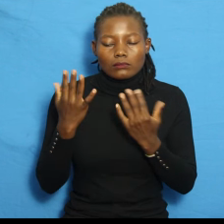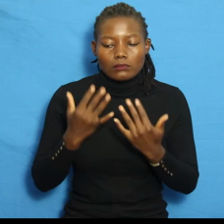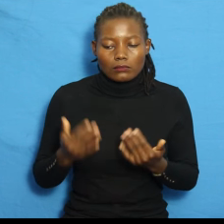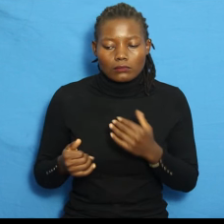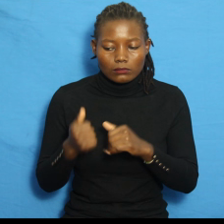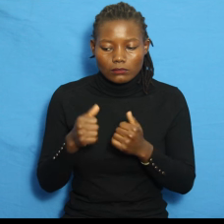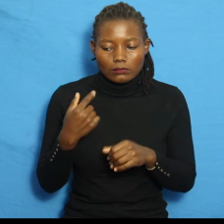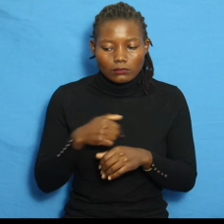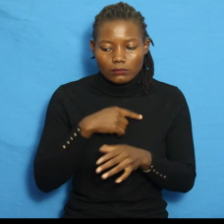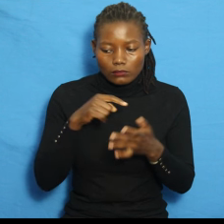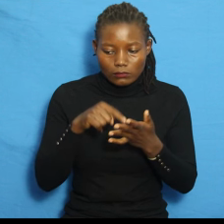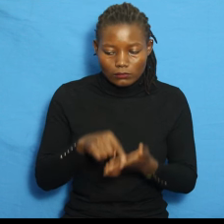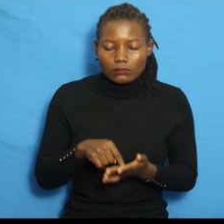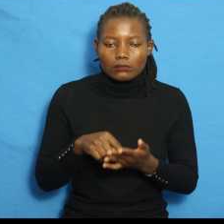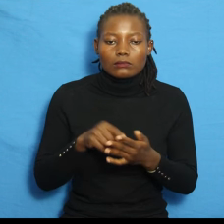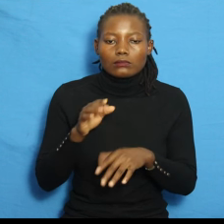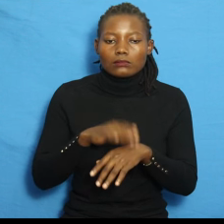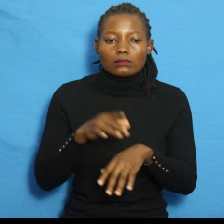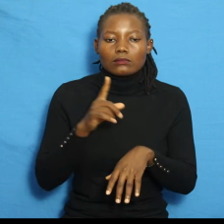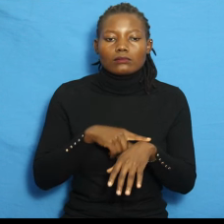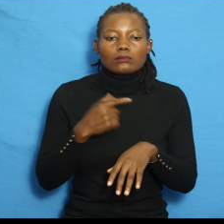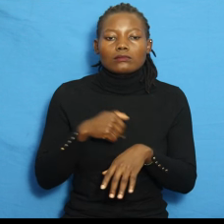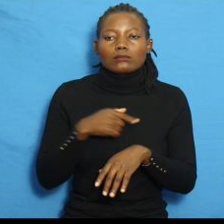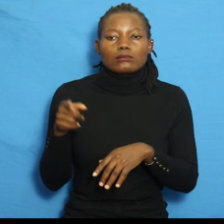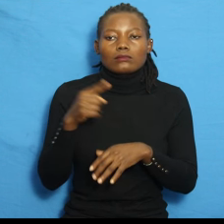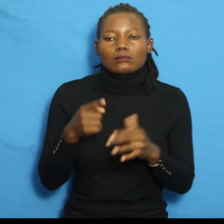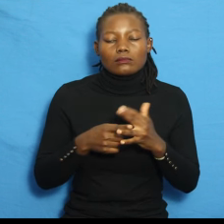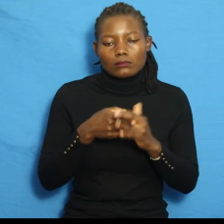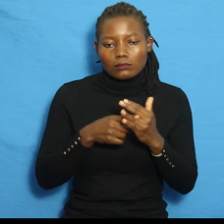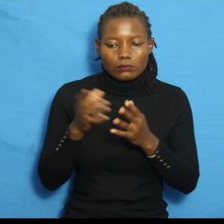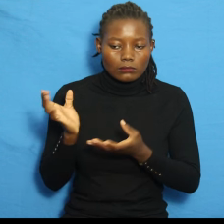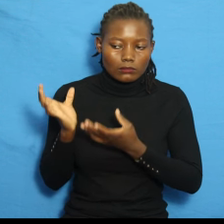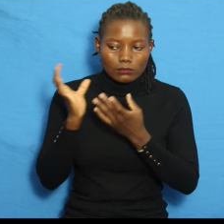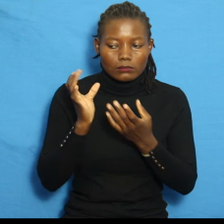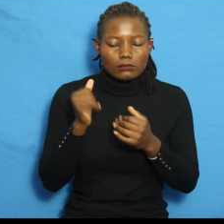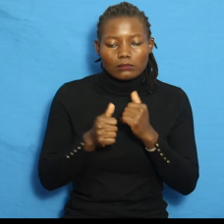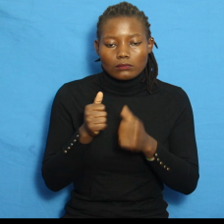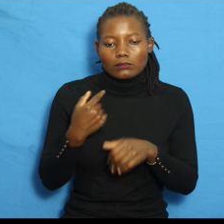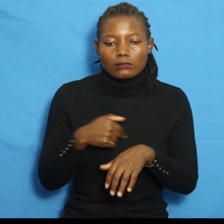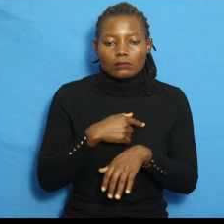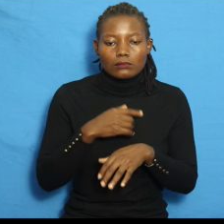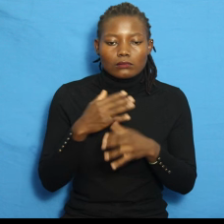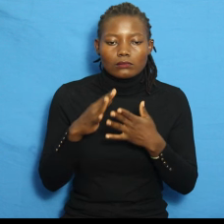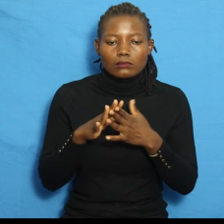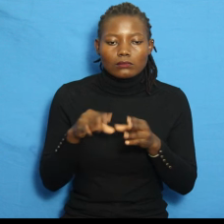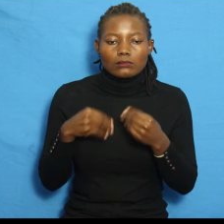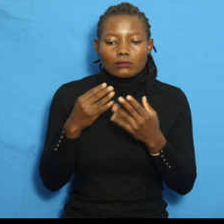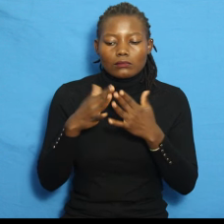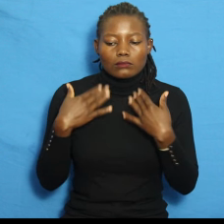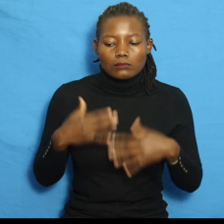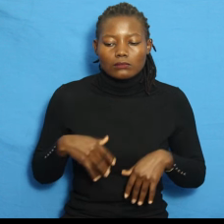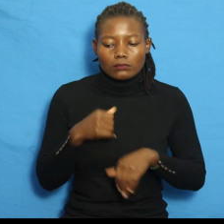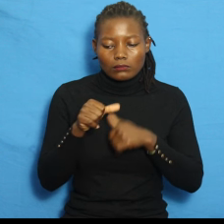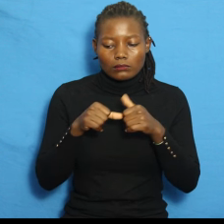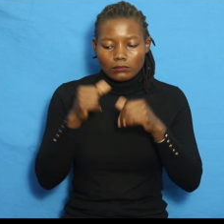So those are some of the things that we would emphasize on when we come to mechanical loads that we